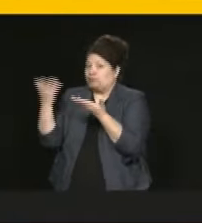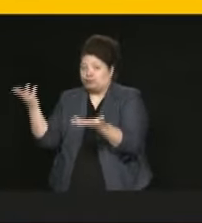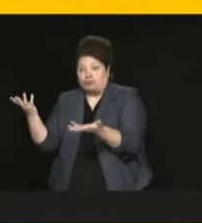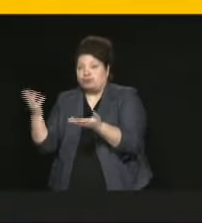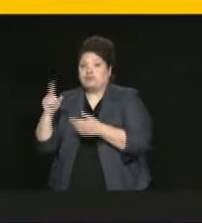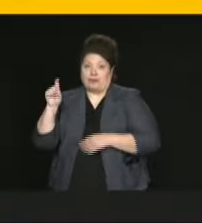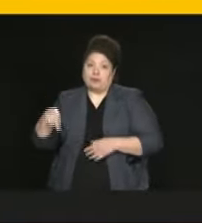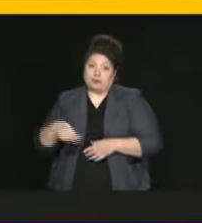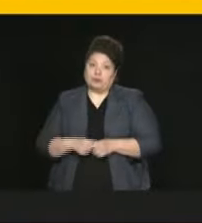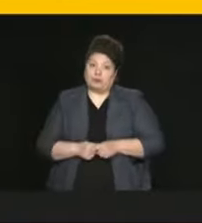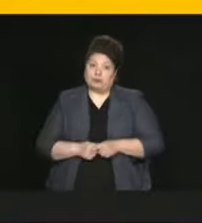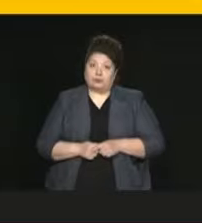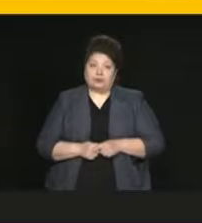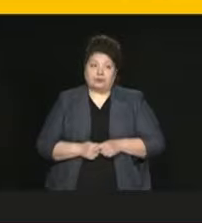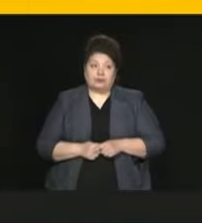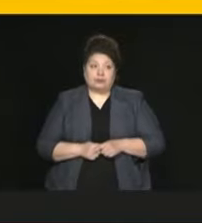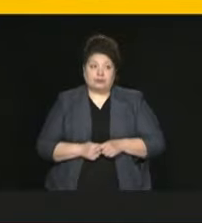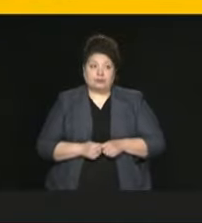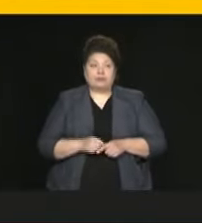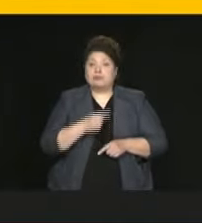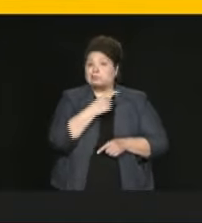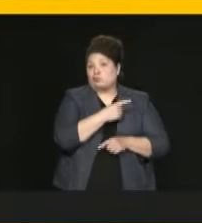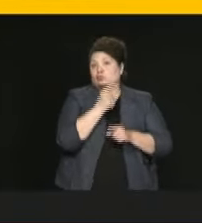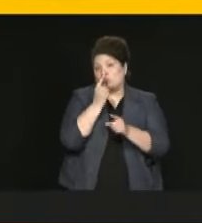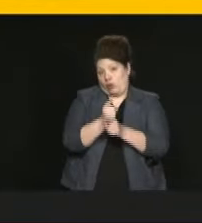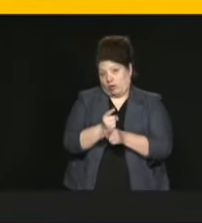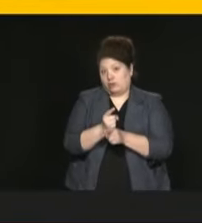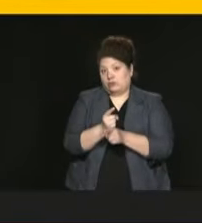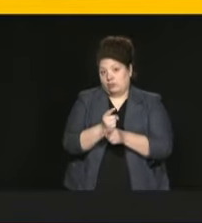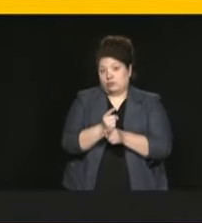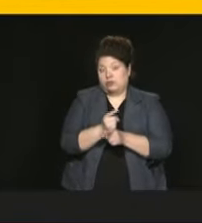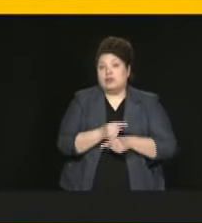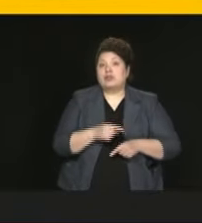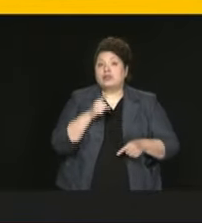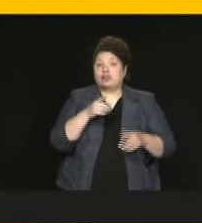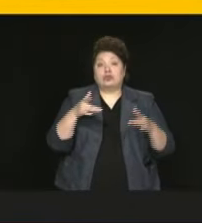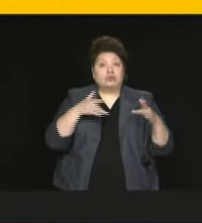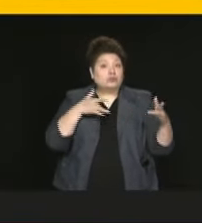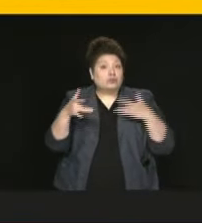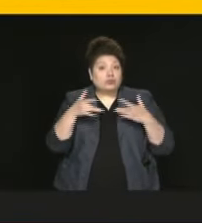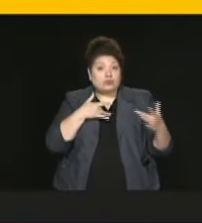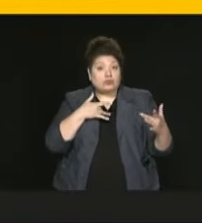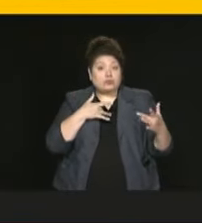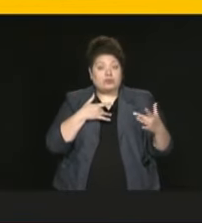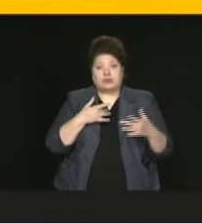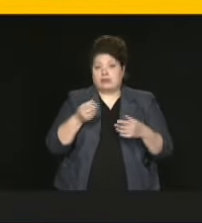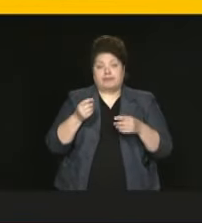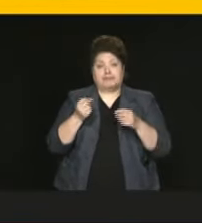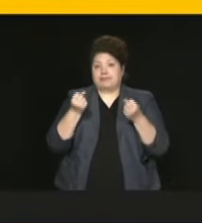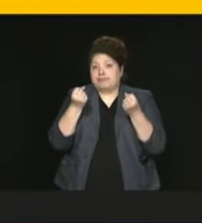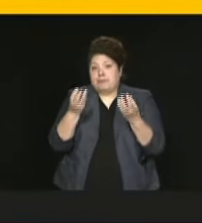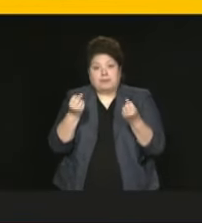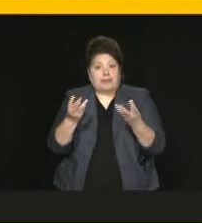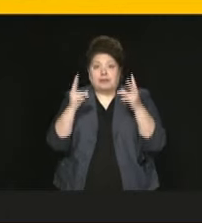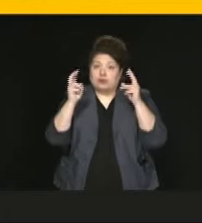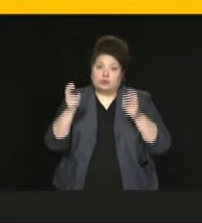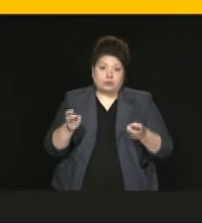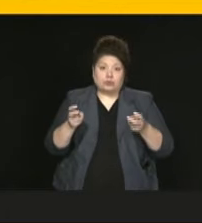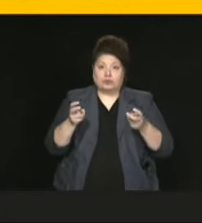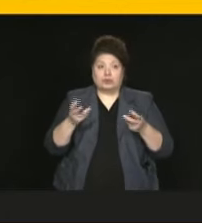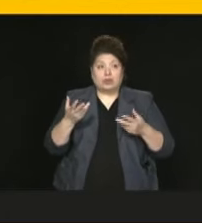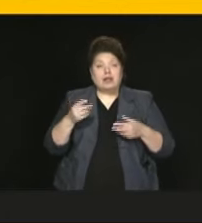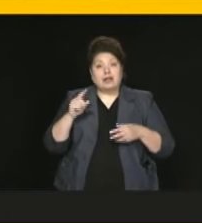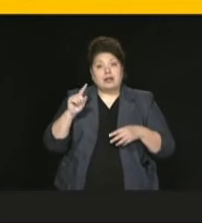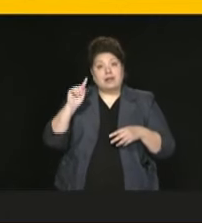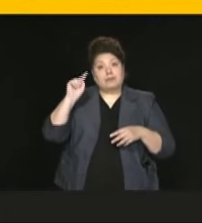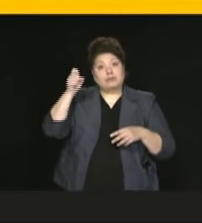seen publicly is concerns over a number of issues that among other Minister Anand has mentioned, which